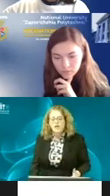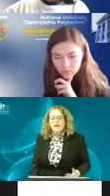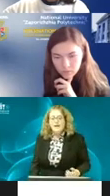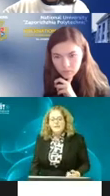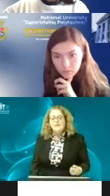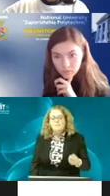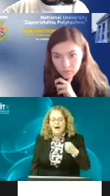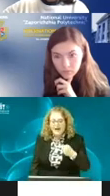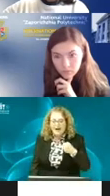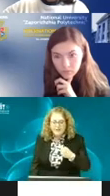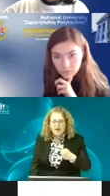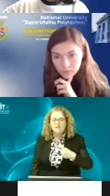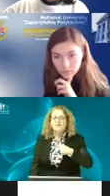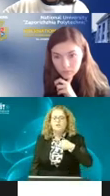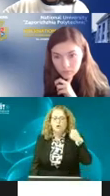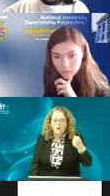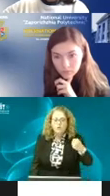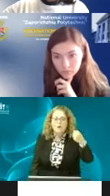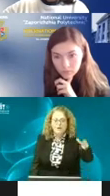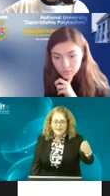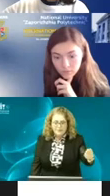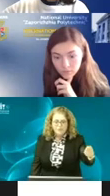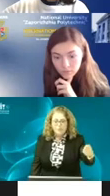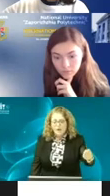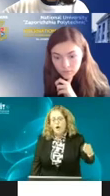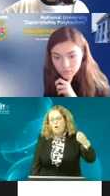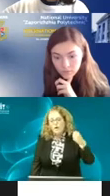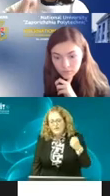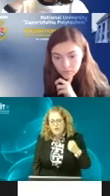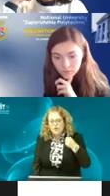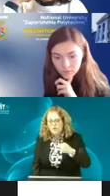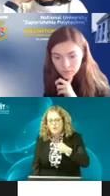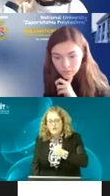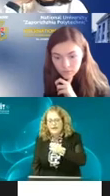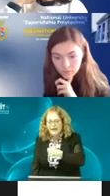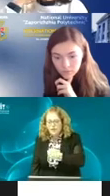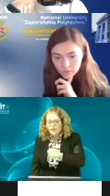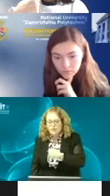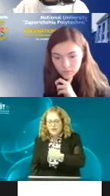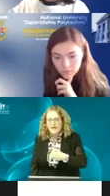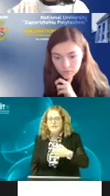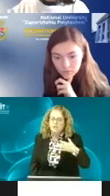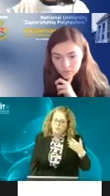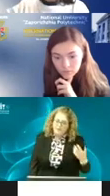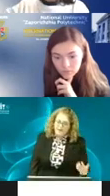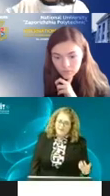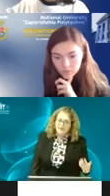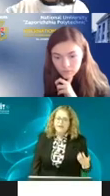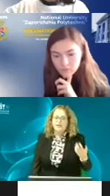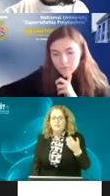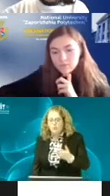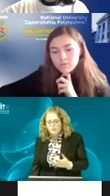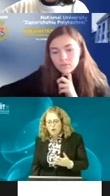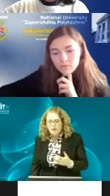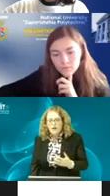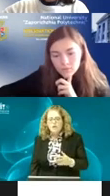personalization? Is this my avatar that is going to play the games for me? Or it's third-party agent. Is it effective? Is